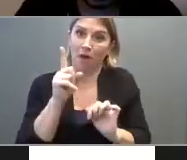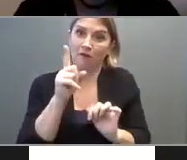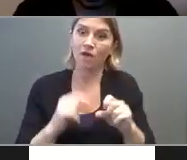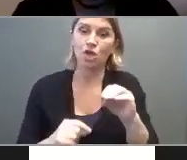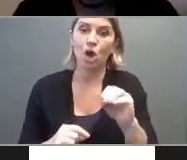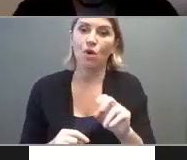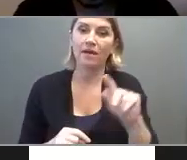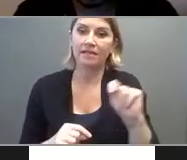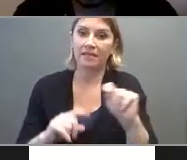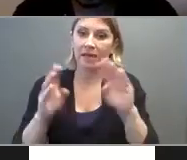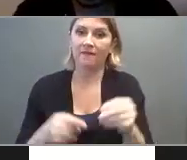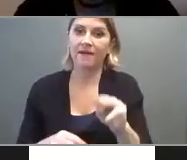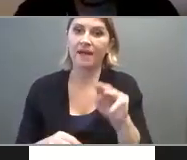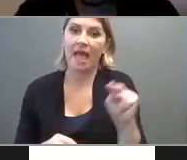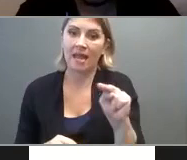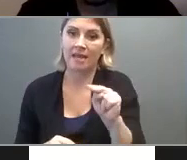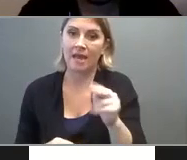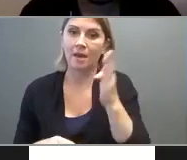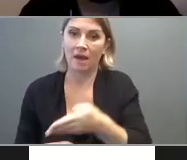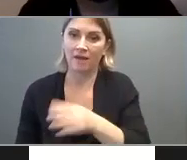of n by 4